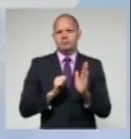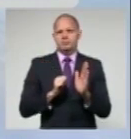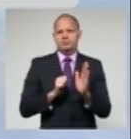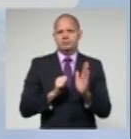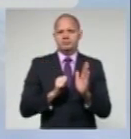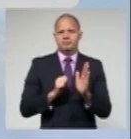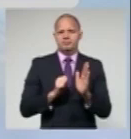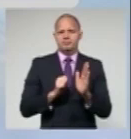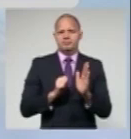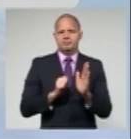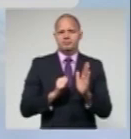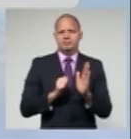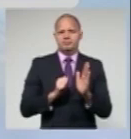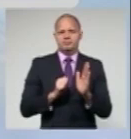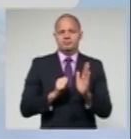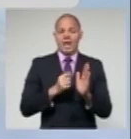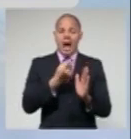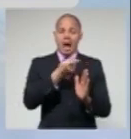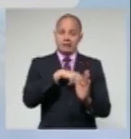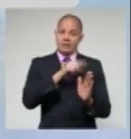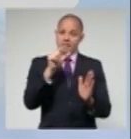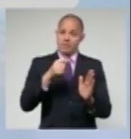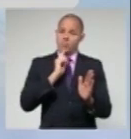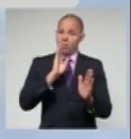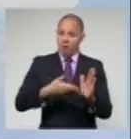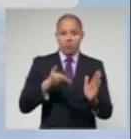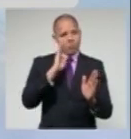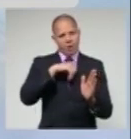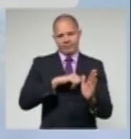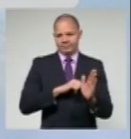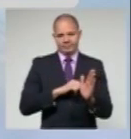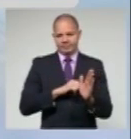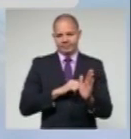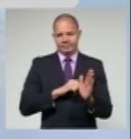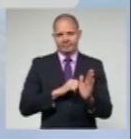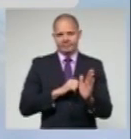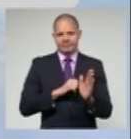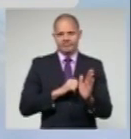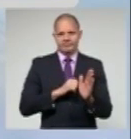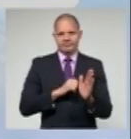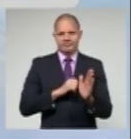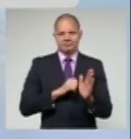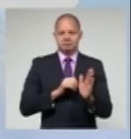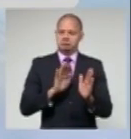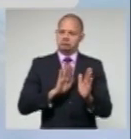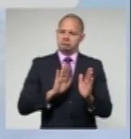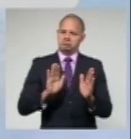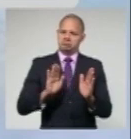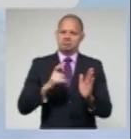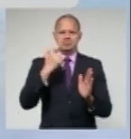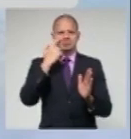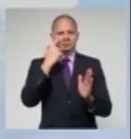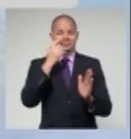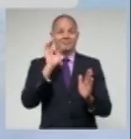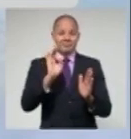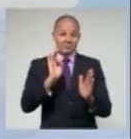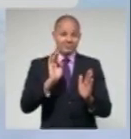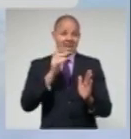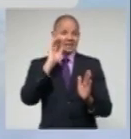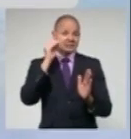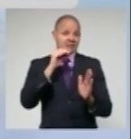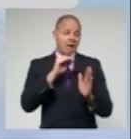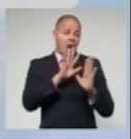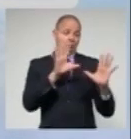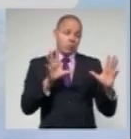99.6%, are clinically stable. We did not report any deceased patients today, hence the figure of COVID-19